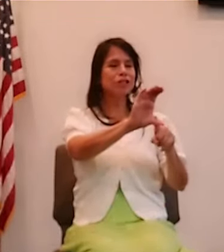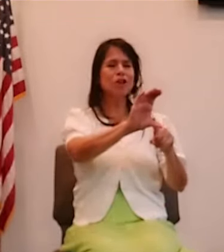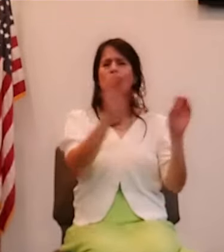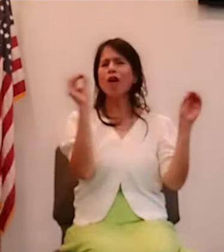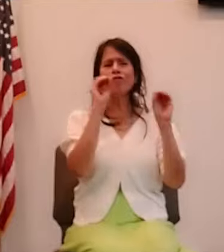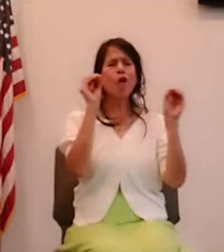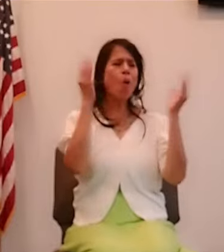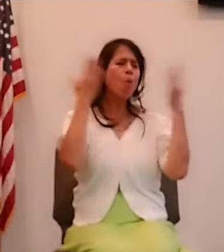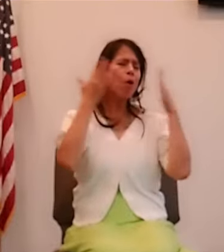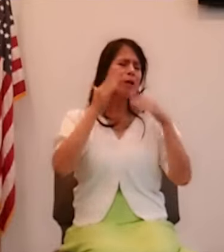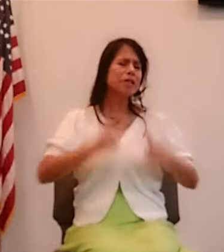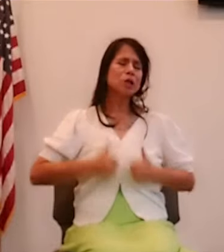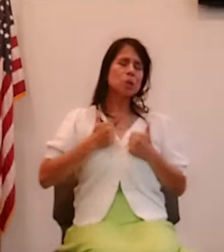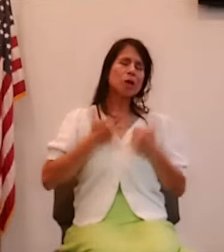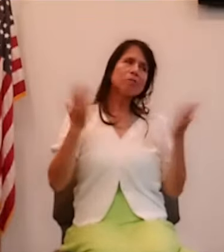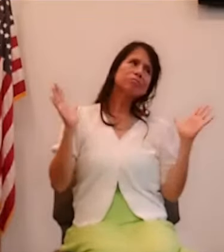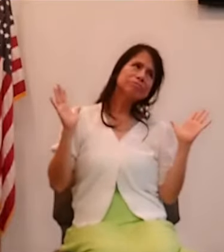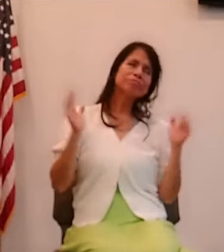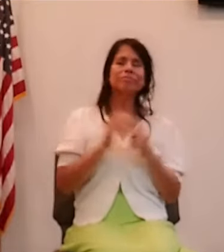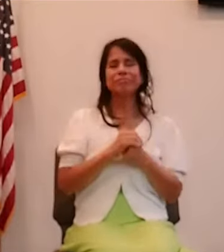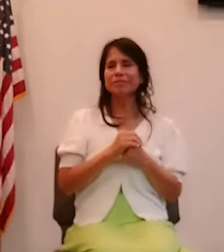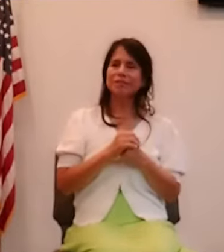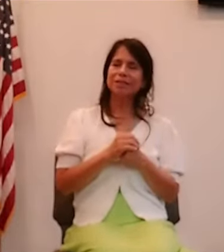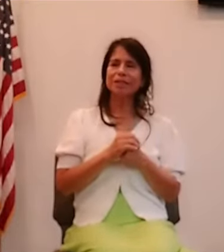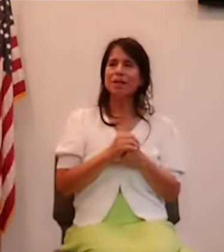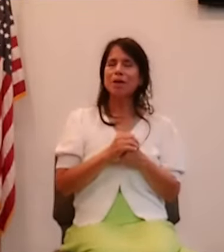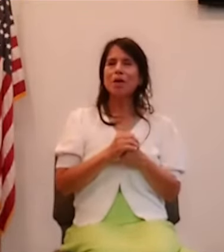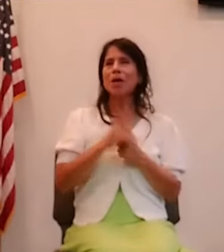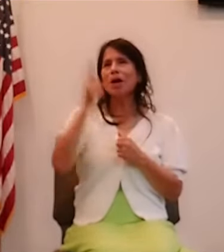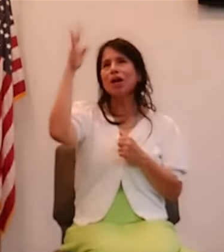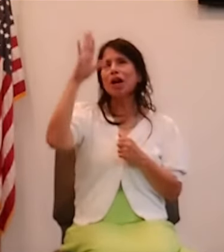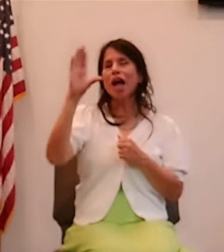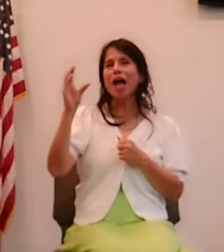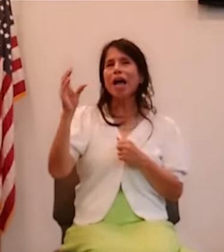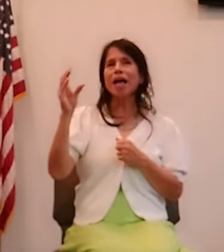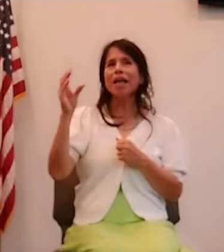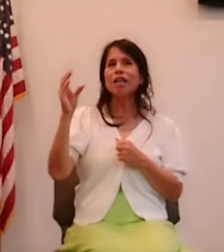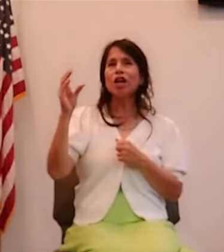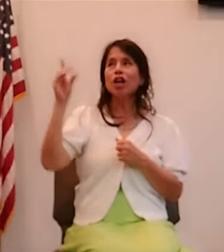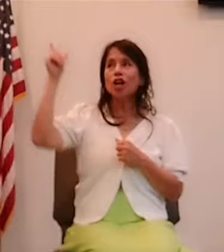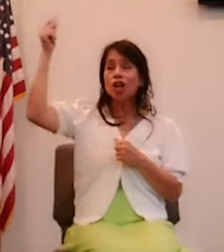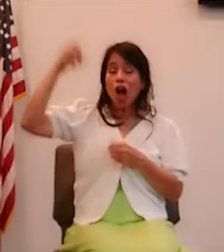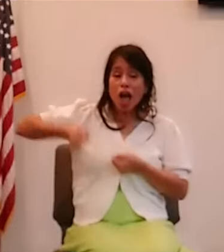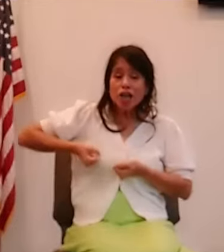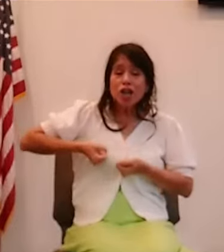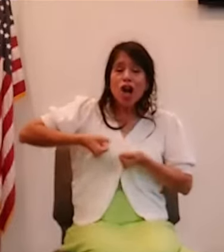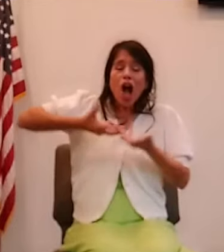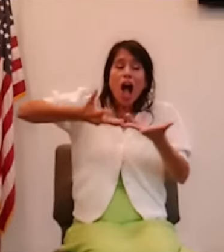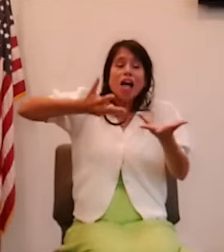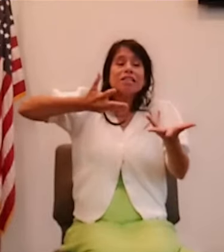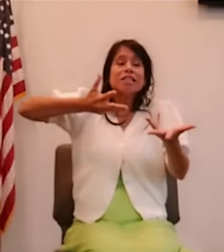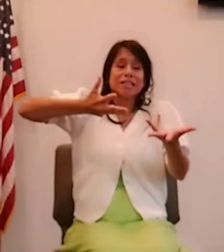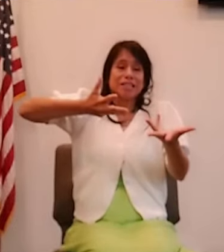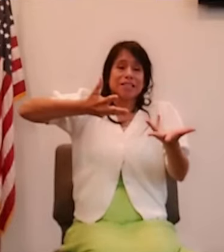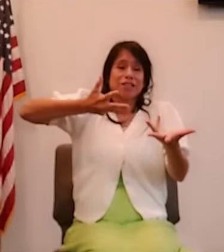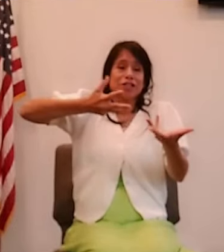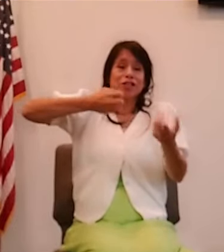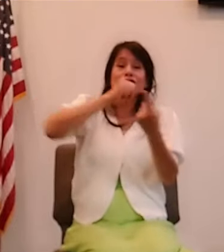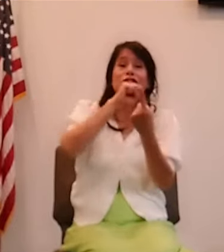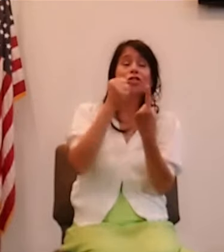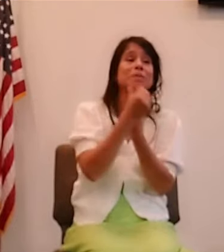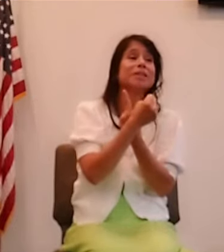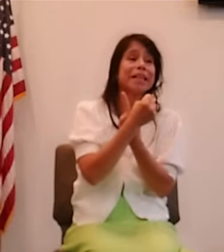But he puts the circumstances in our lives. He stirs up the tempest. And so